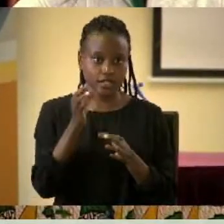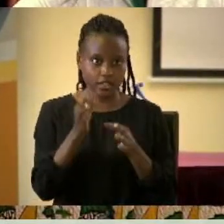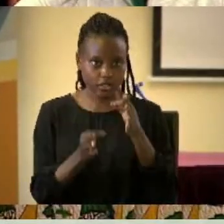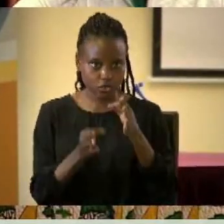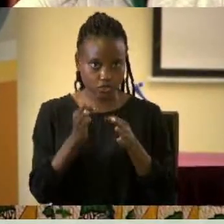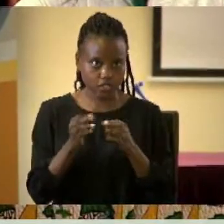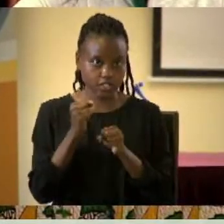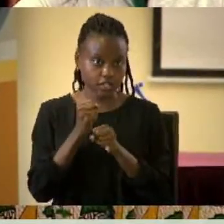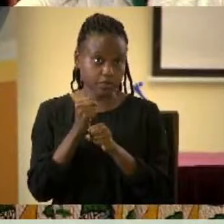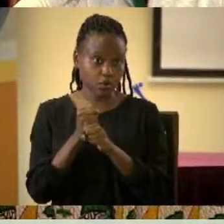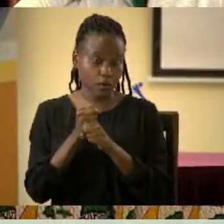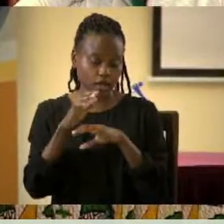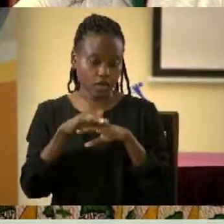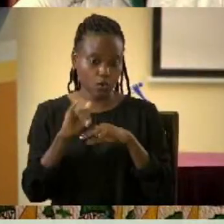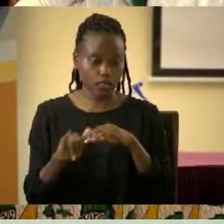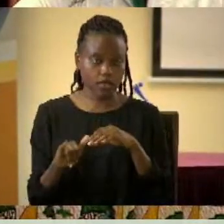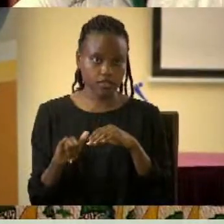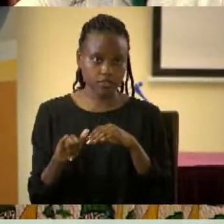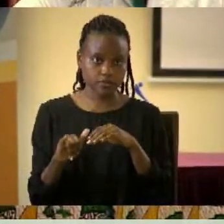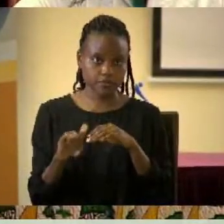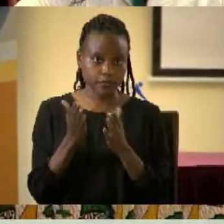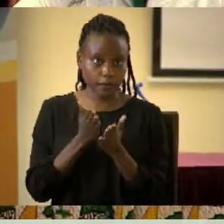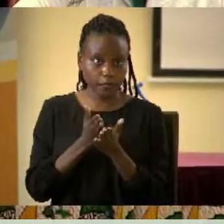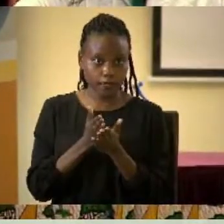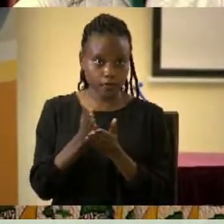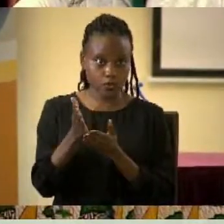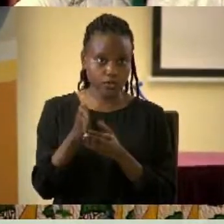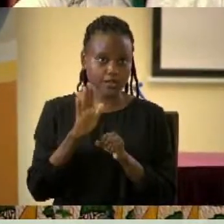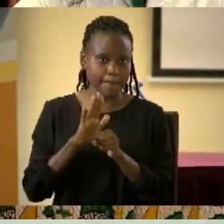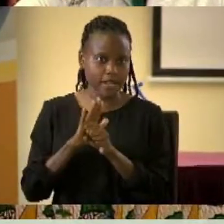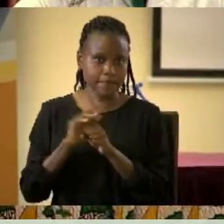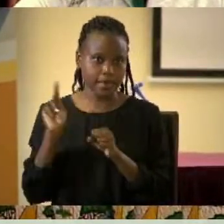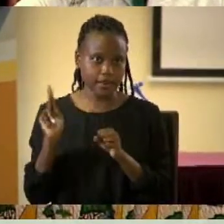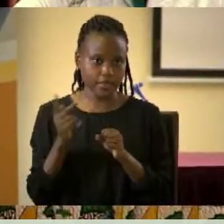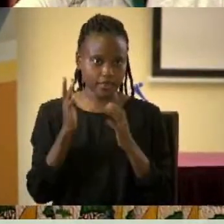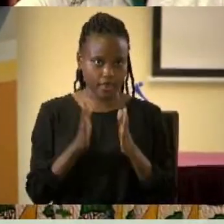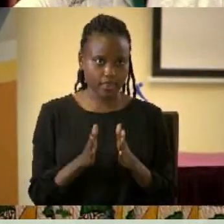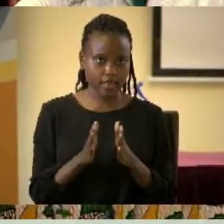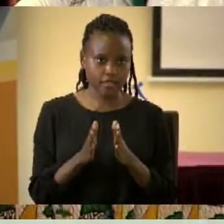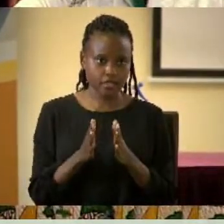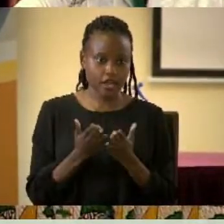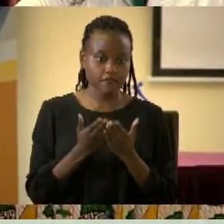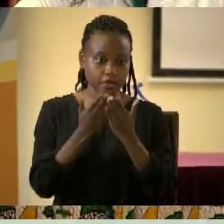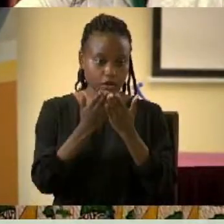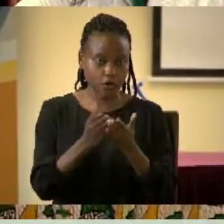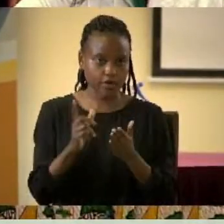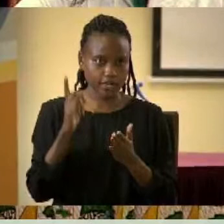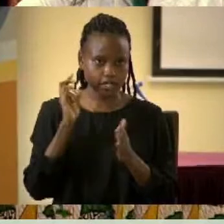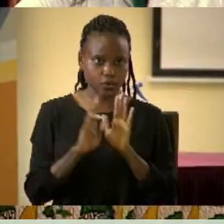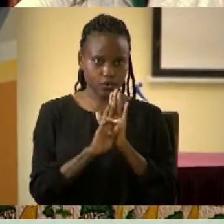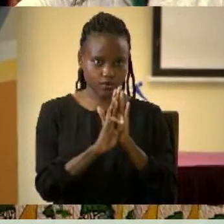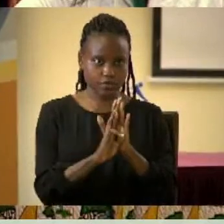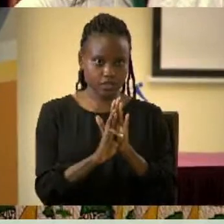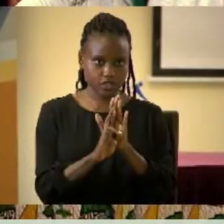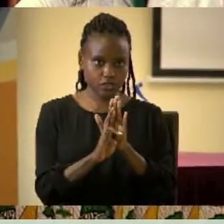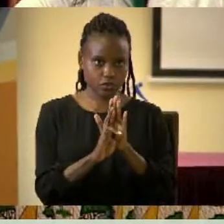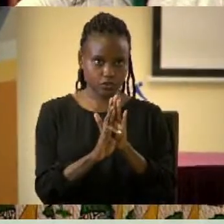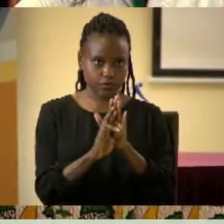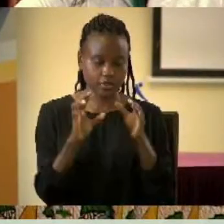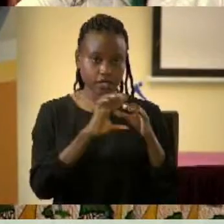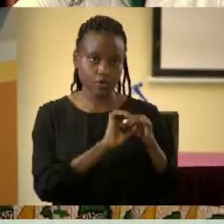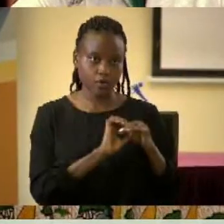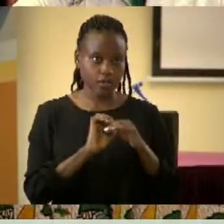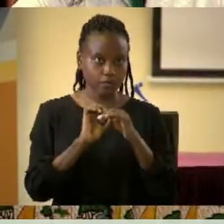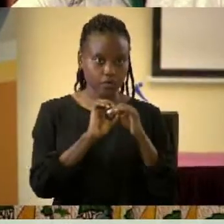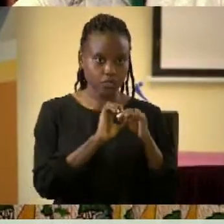the Pauper Brief scheme, through which thousands of Kenyans have been offered legal representation. In collaboration